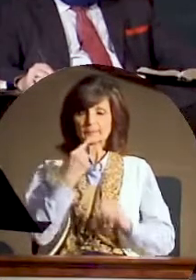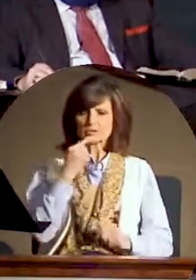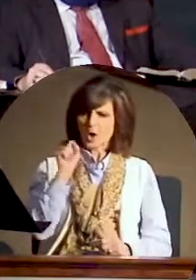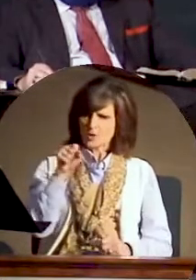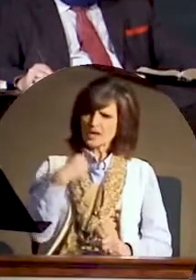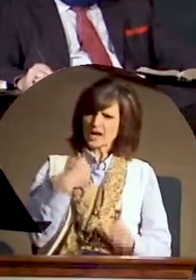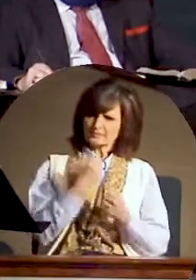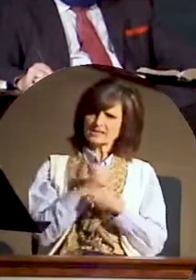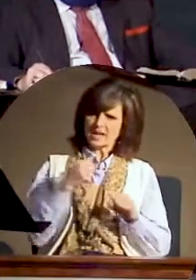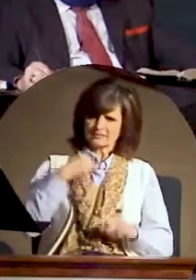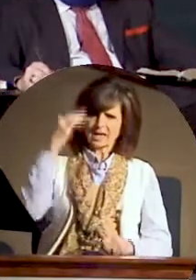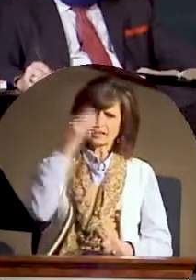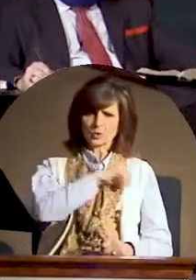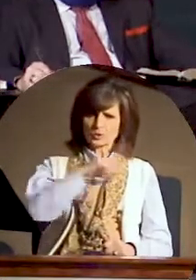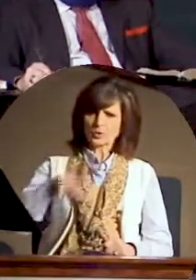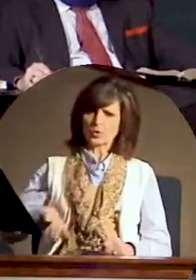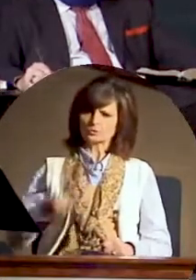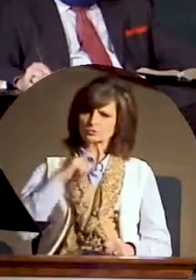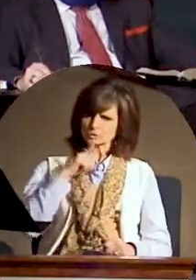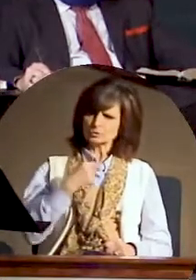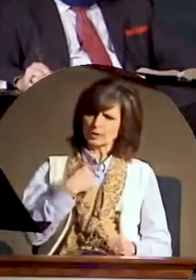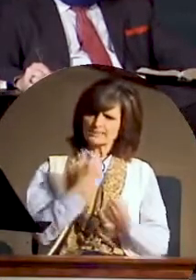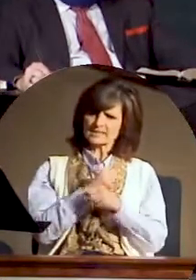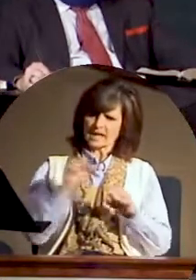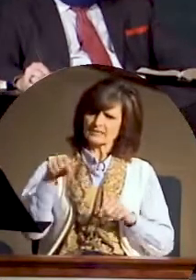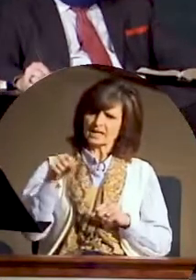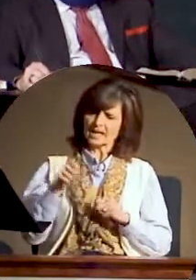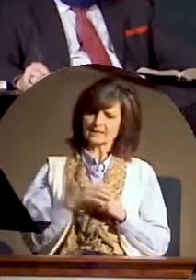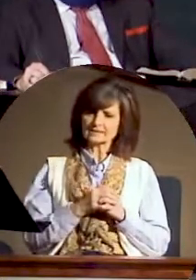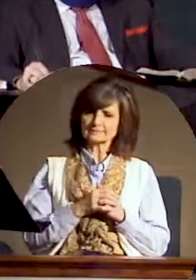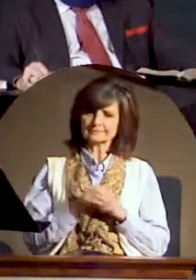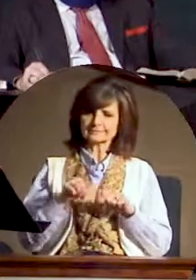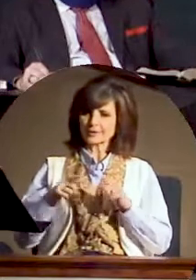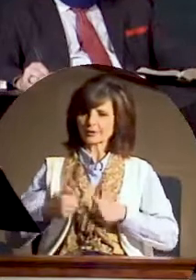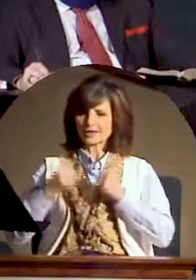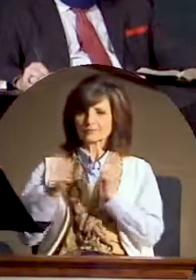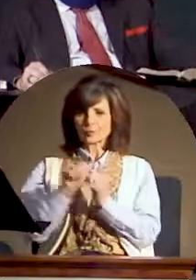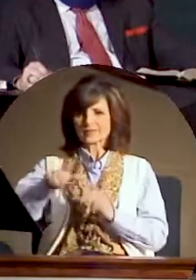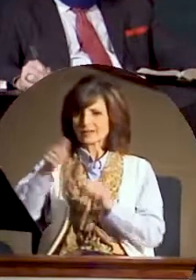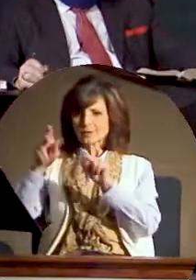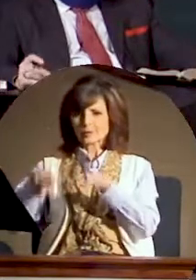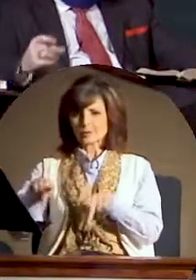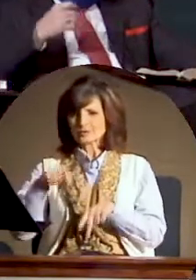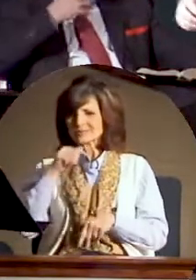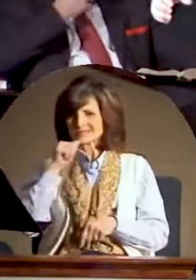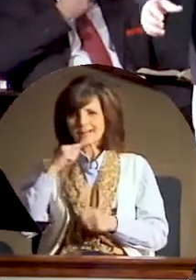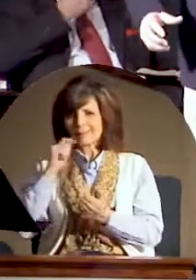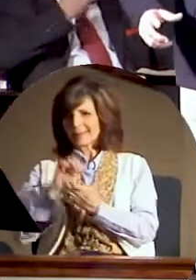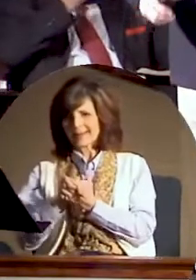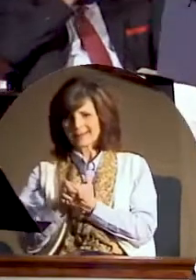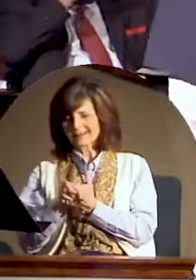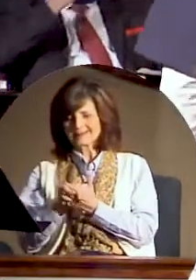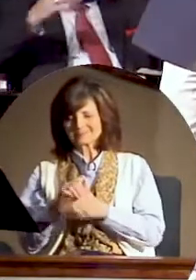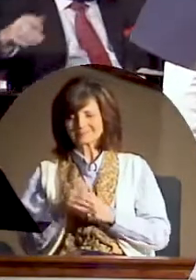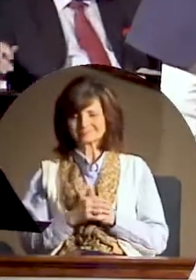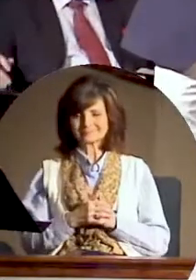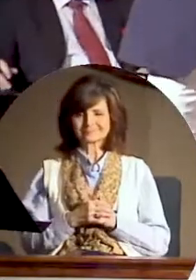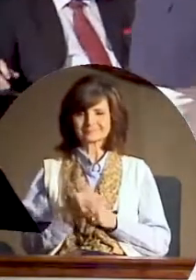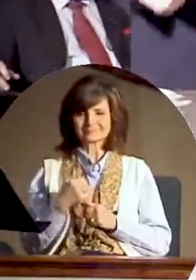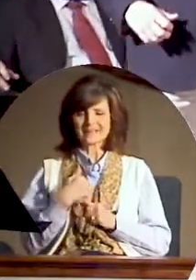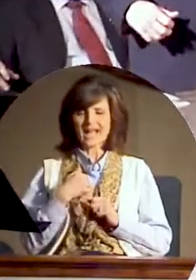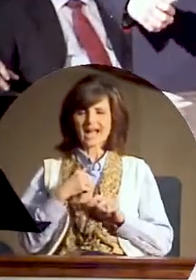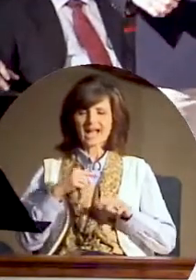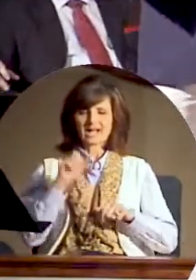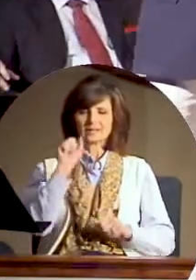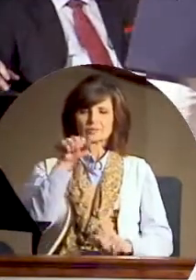yeah, I'm saved. I know the Lord. Of course I'm saved, yet they're shacking up with somebody. They tell you that. I went to a door not